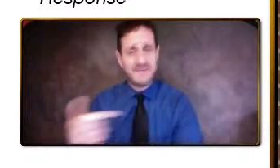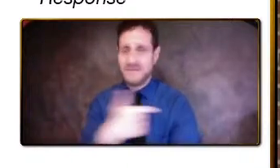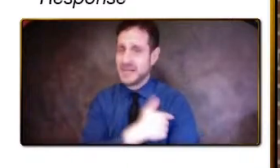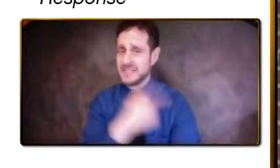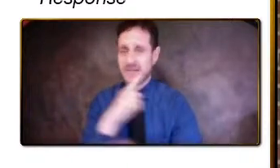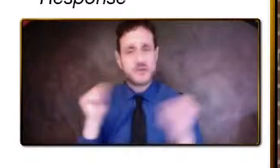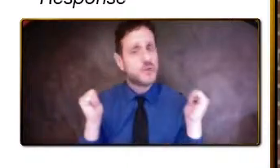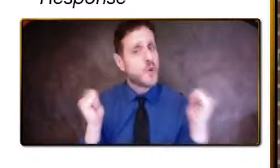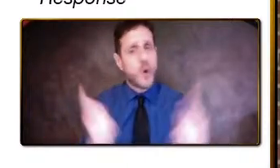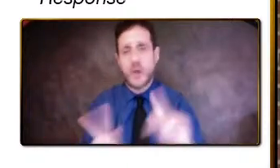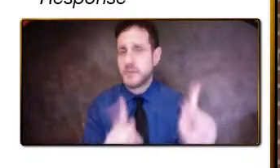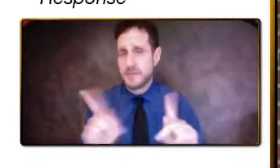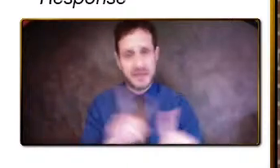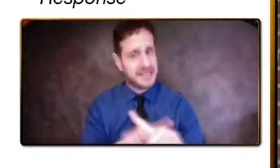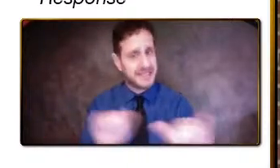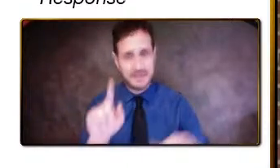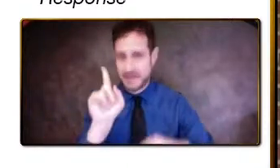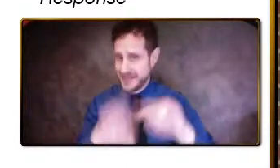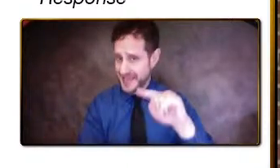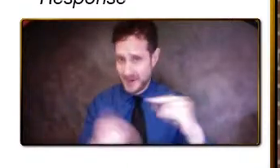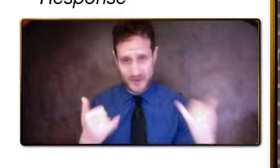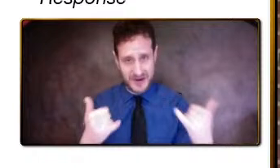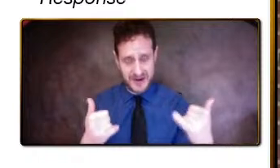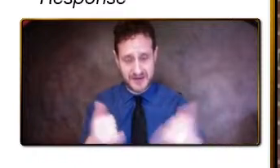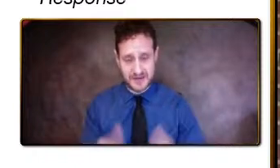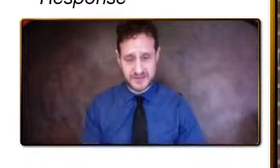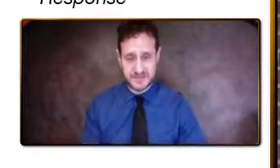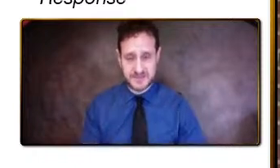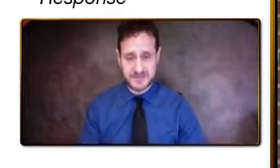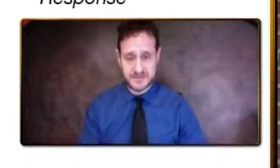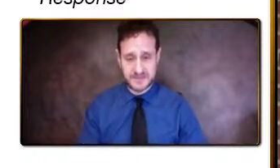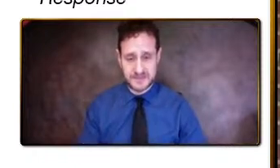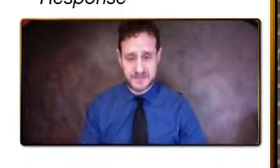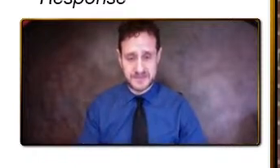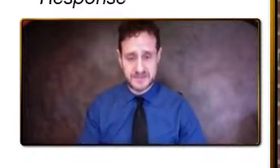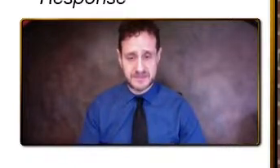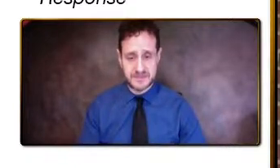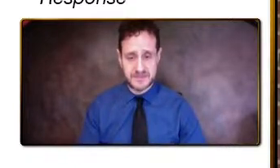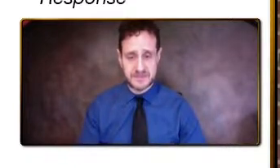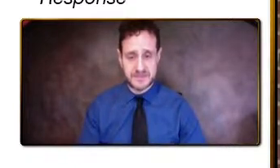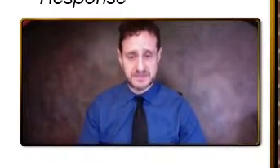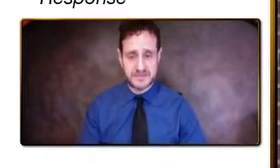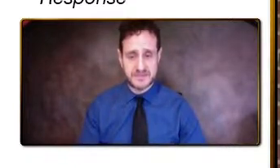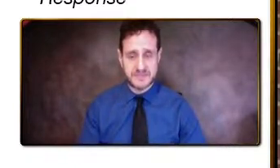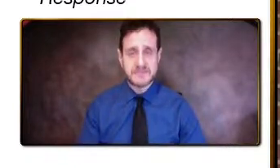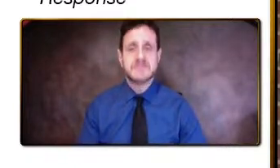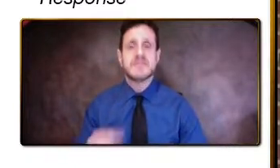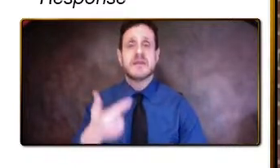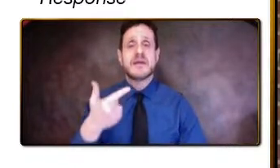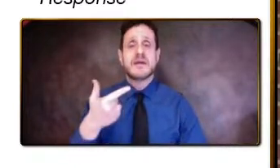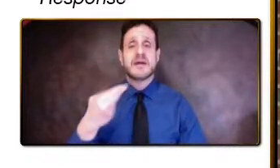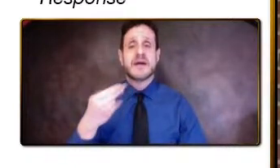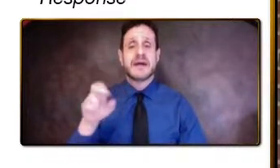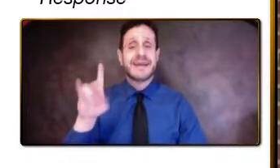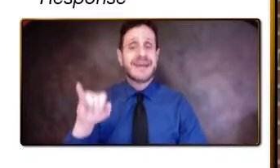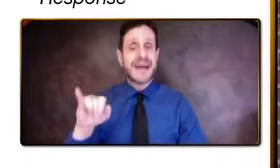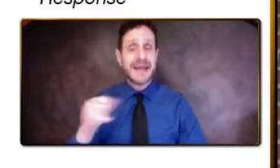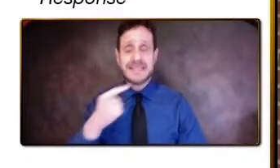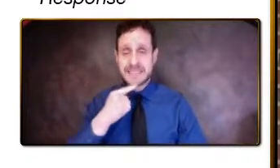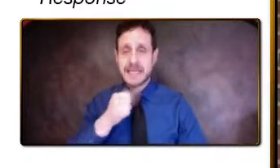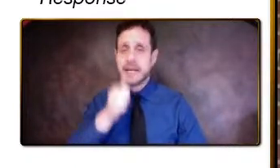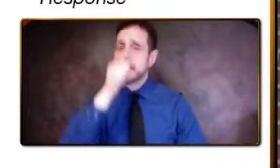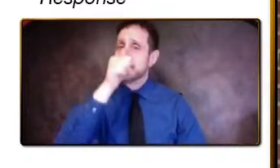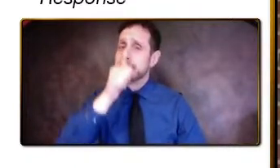time. To quote Mahatma Gandhi, to lose patience is to lose the battle, and we've come way